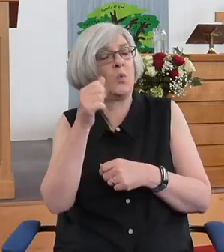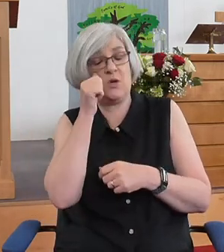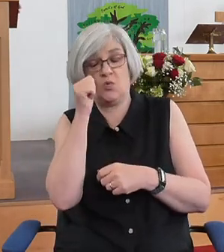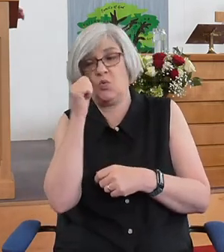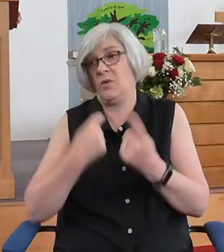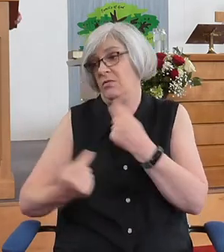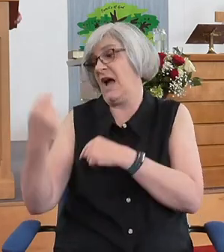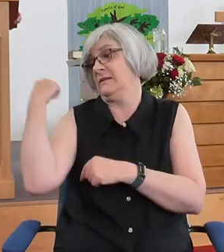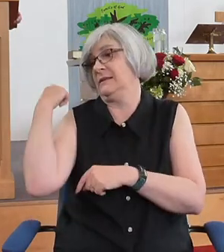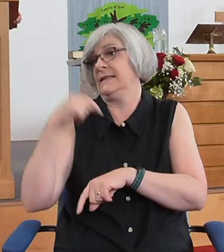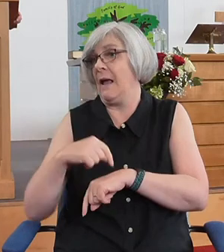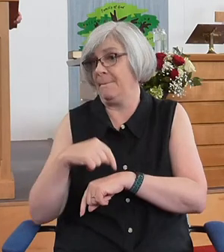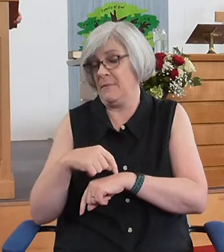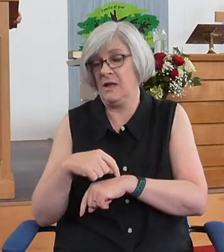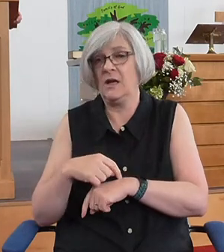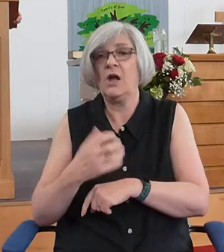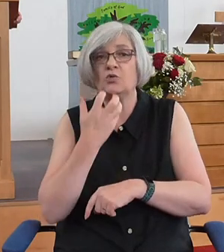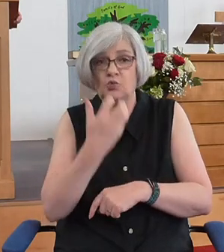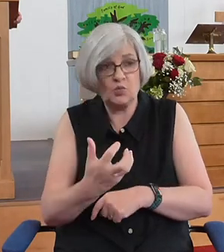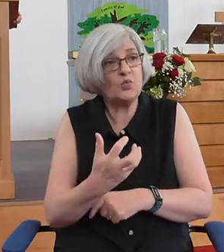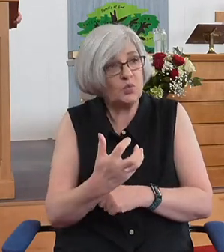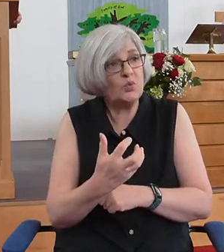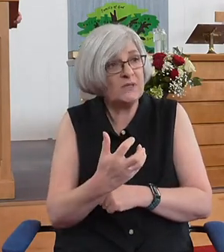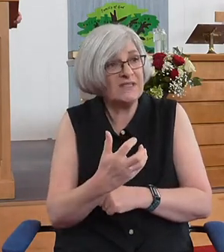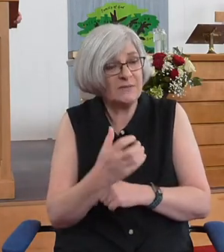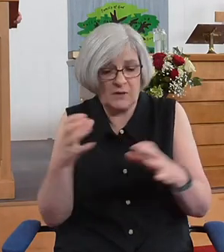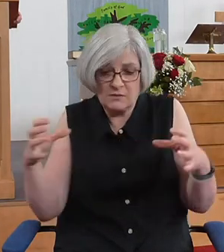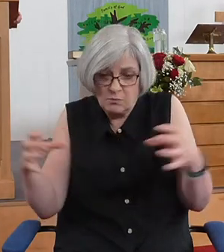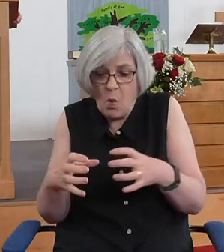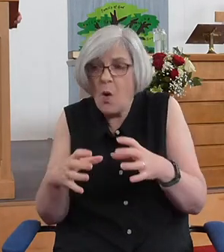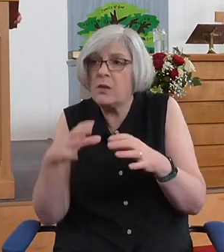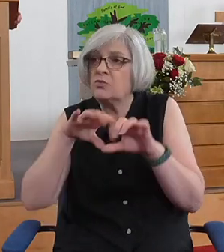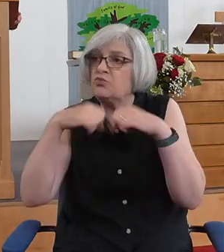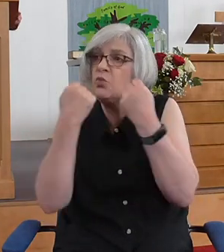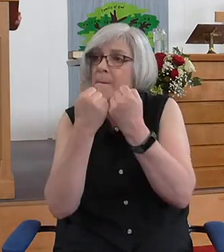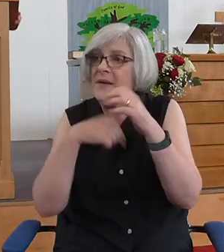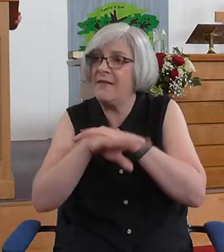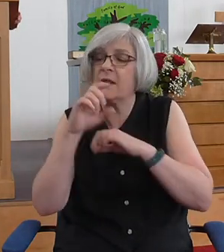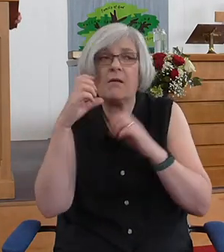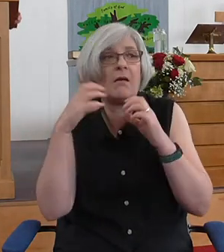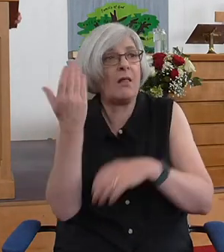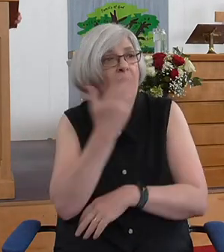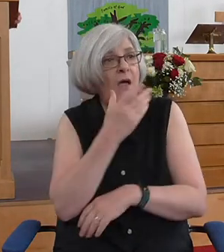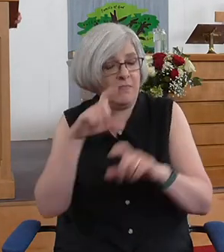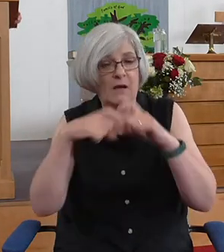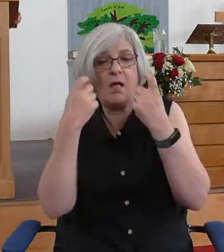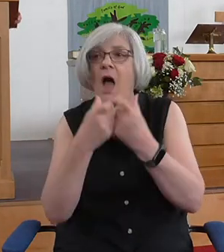those days were a substantial minority of the class.